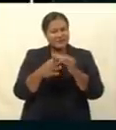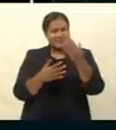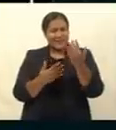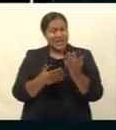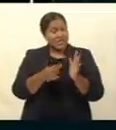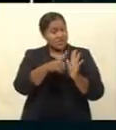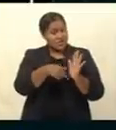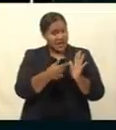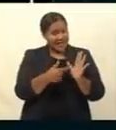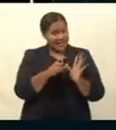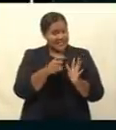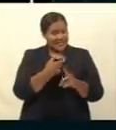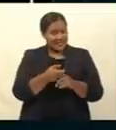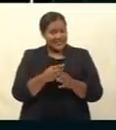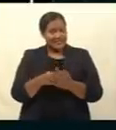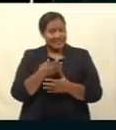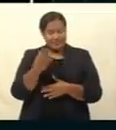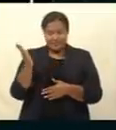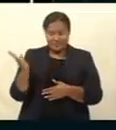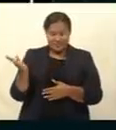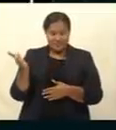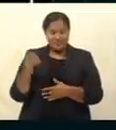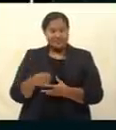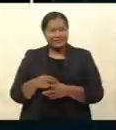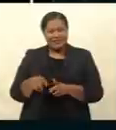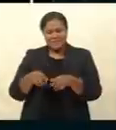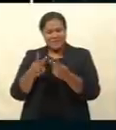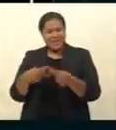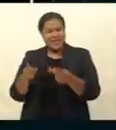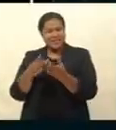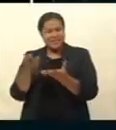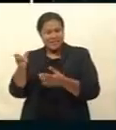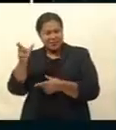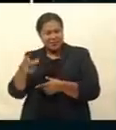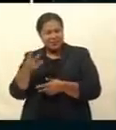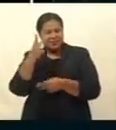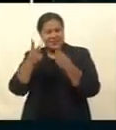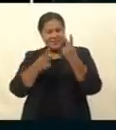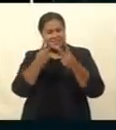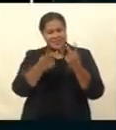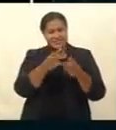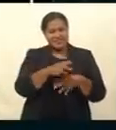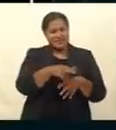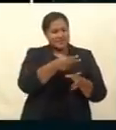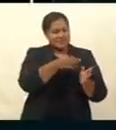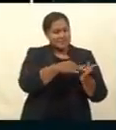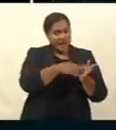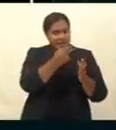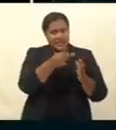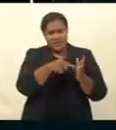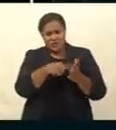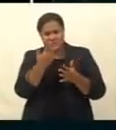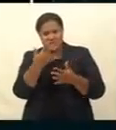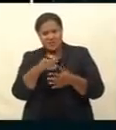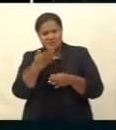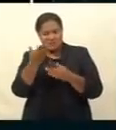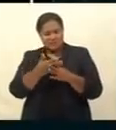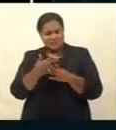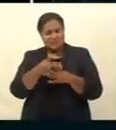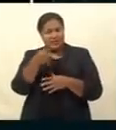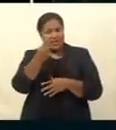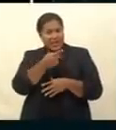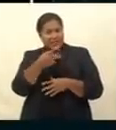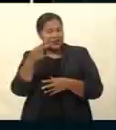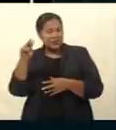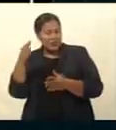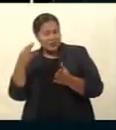Jaxofiji Navua, which the patient visited on Monday 26th and Tuesday 27th of April between 11 a.m. and 12